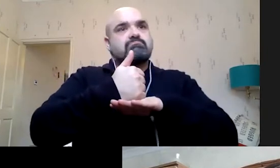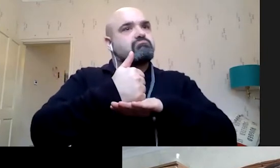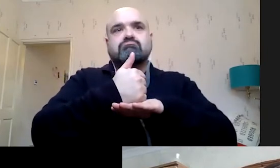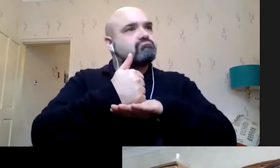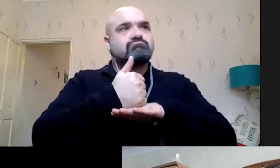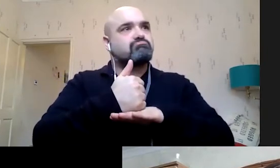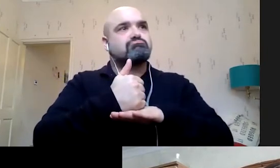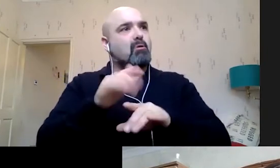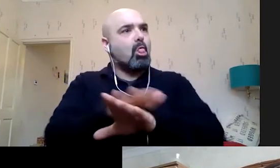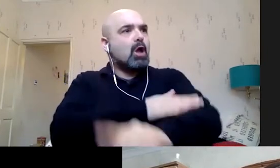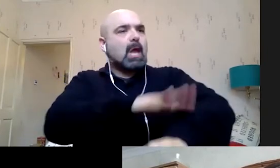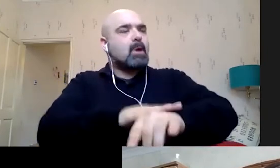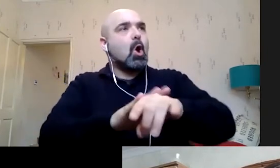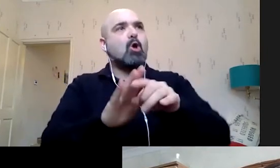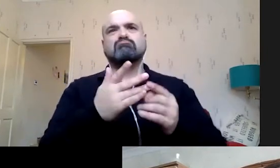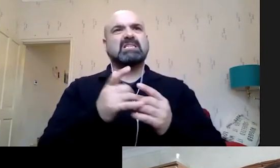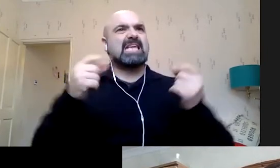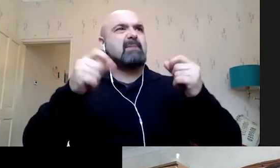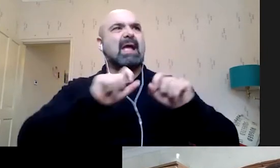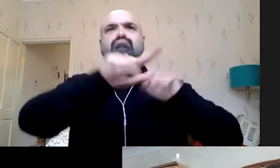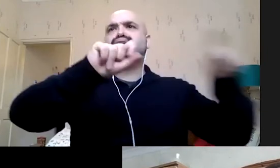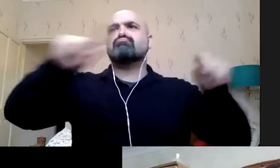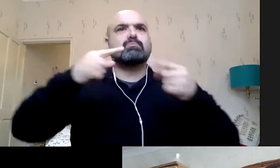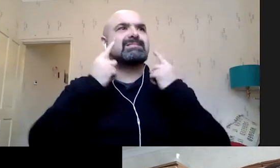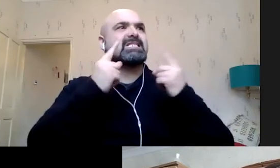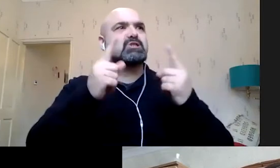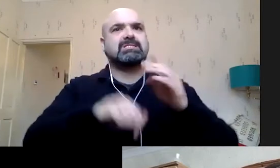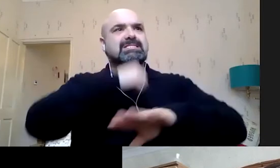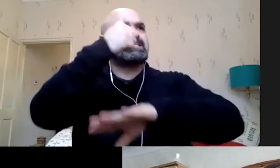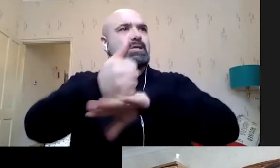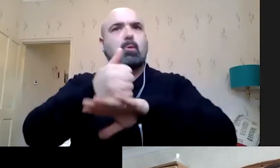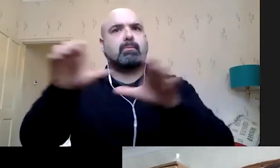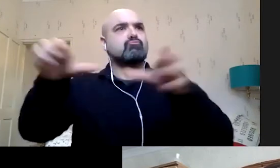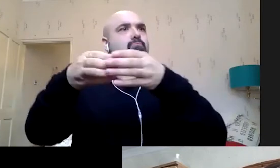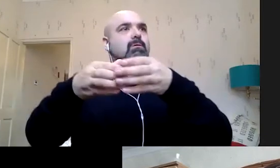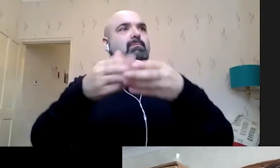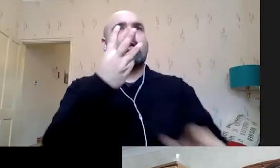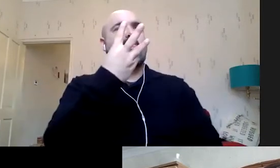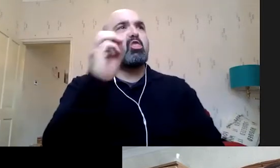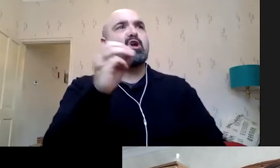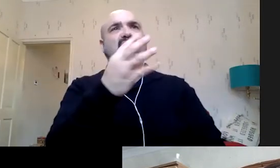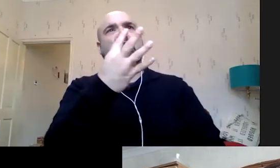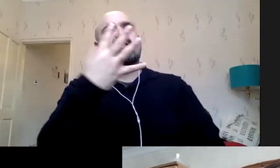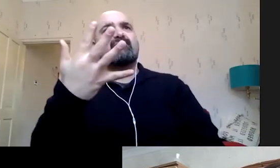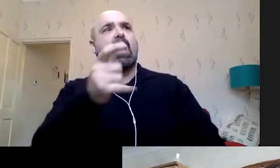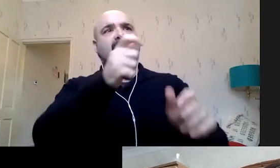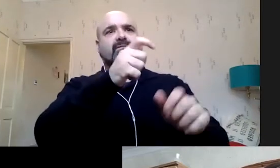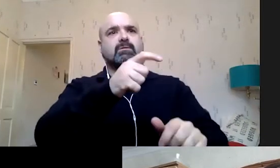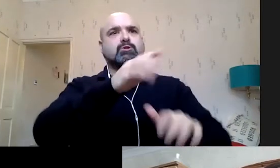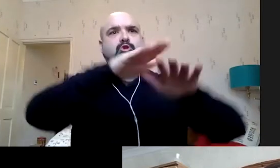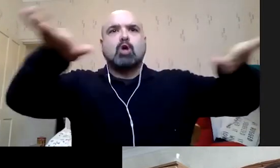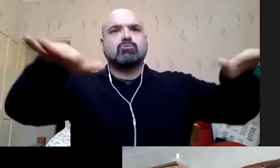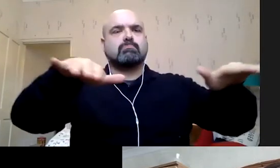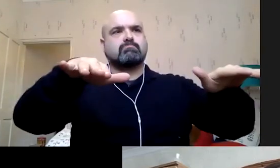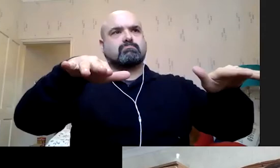a room, advertised it around the school, did a few assemblies and promoted it. And then I had 35 kids coming in,